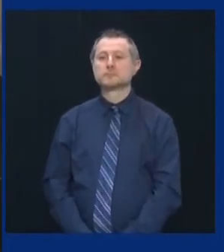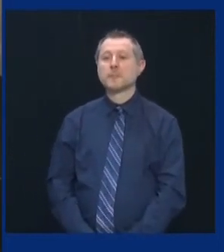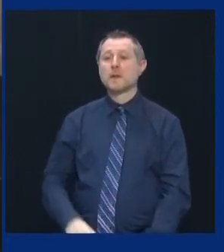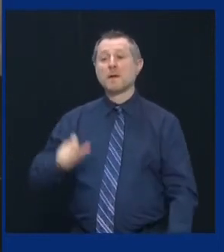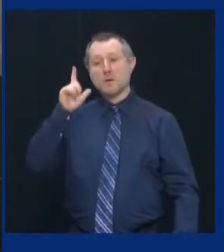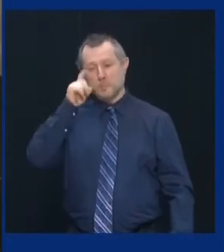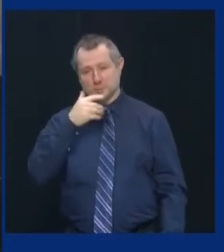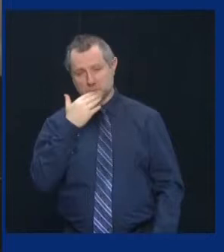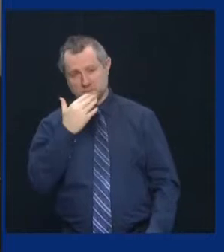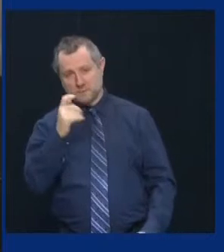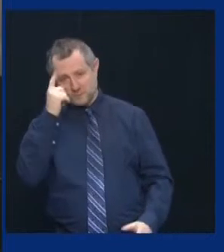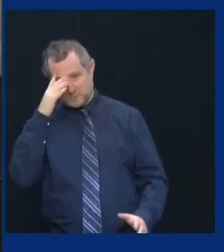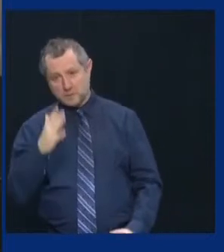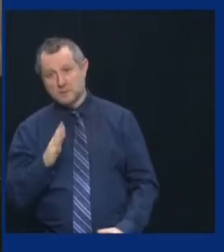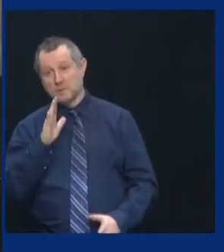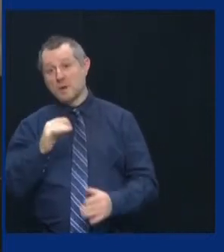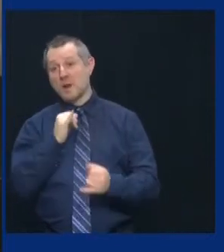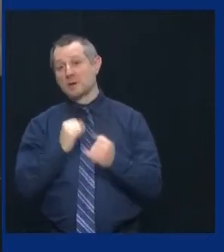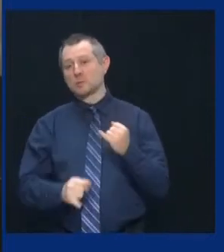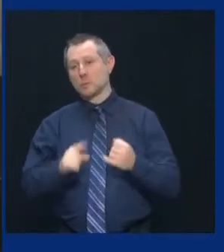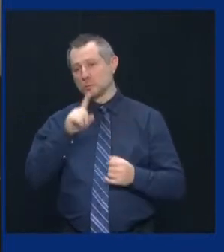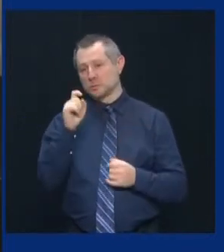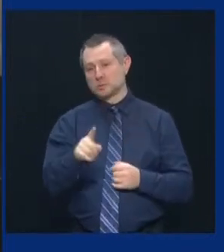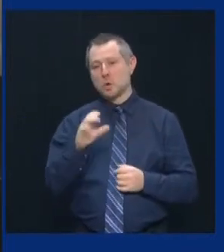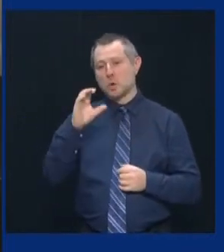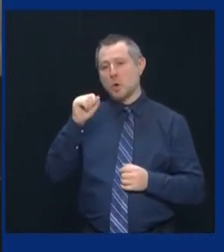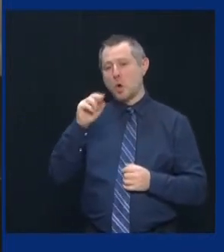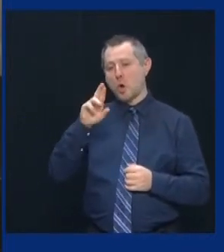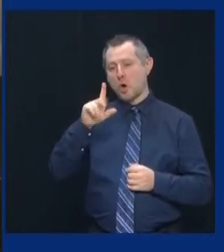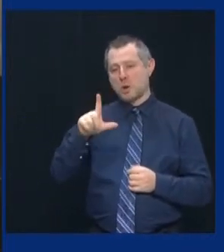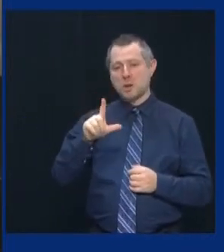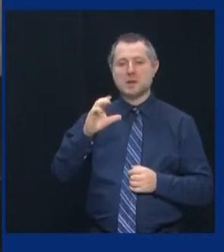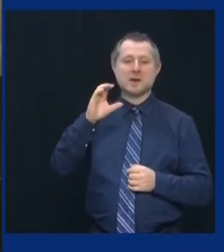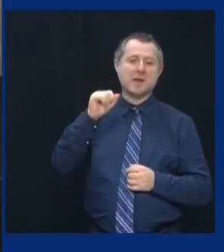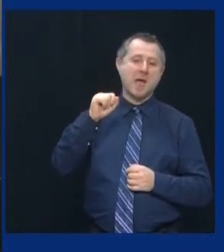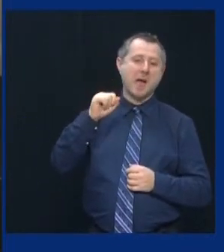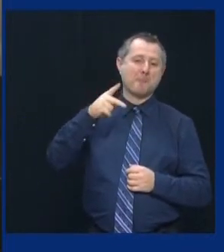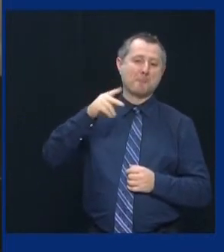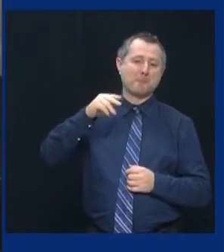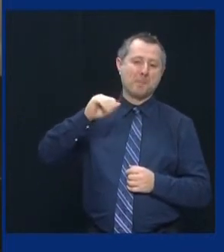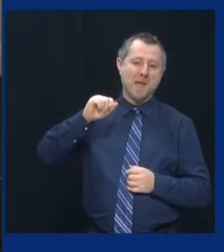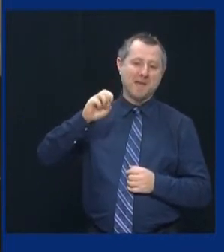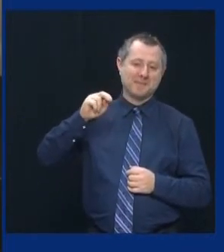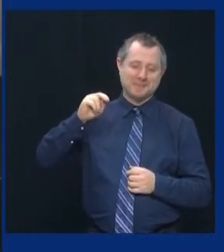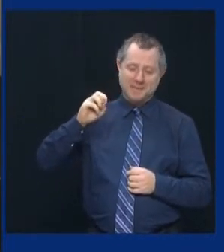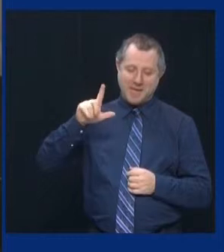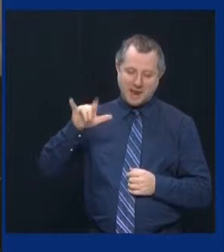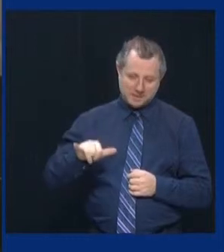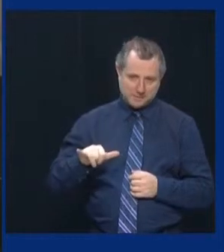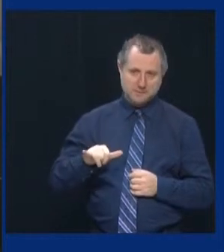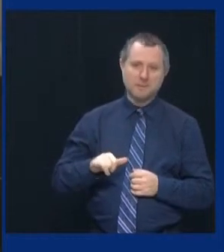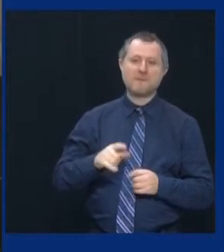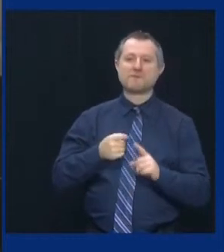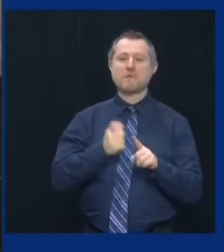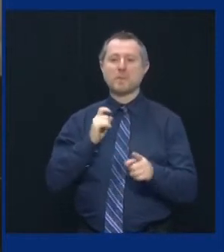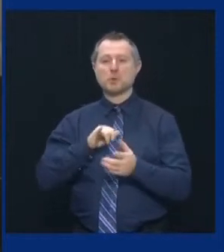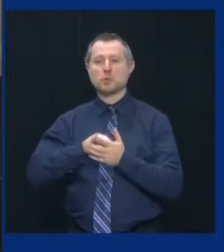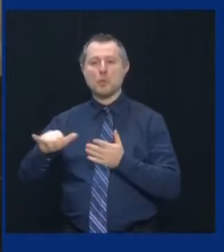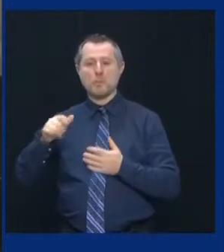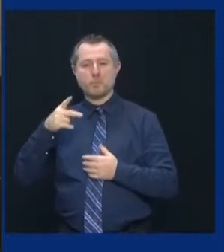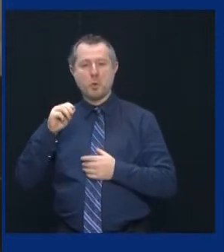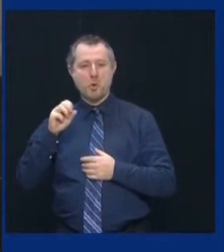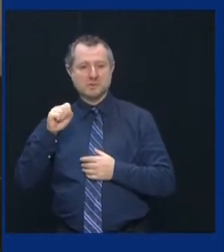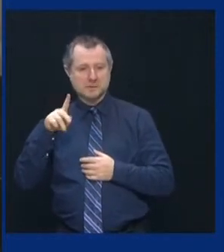Thank you, Governor, for your last question. You now have Carl Campanile of the New York Post. Carl, your line is now open. Please unmute your microphone.